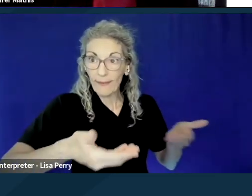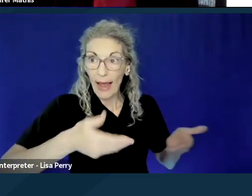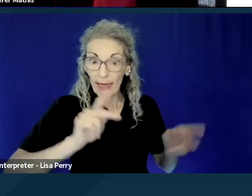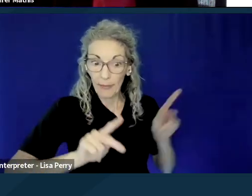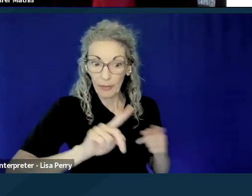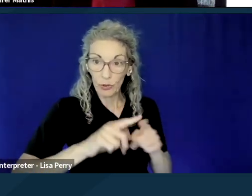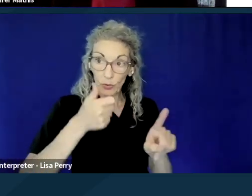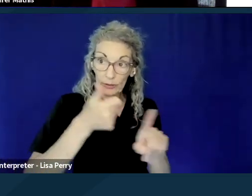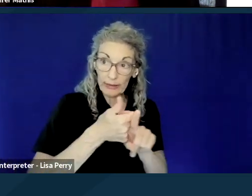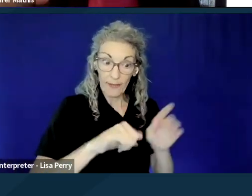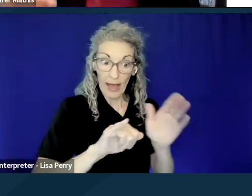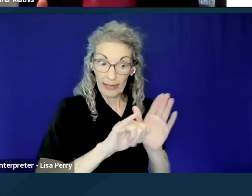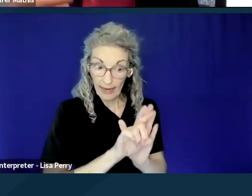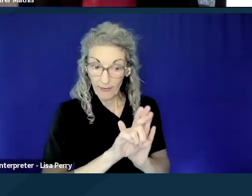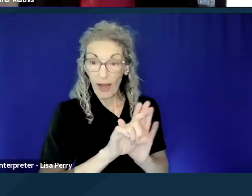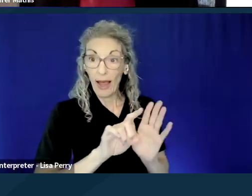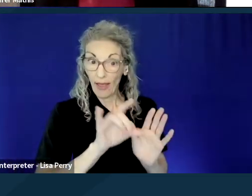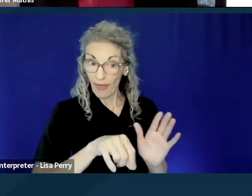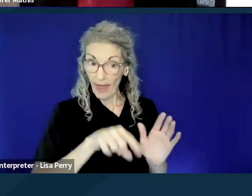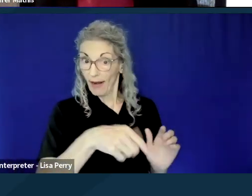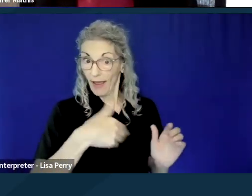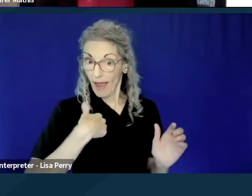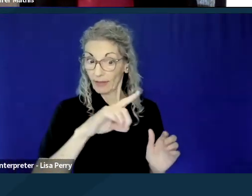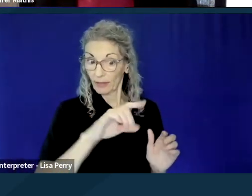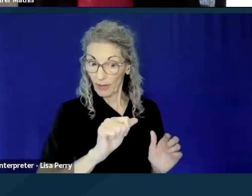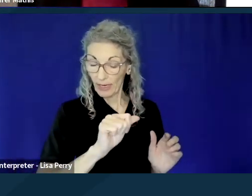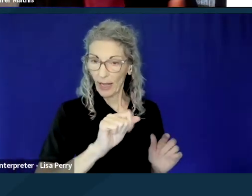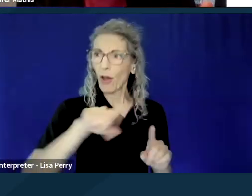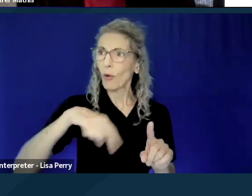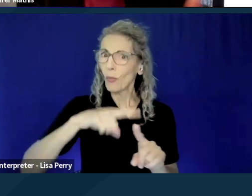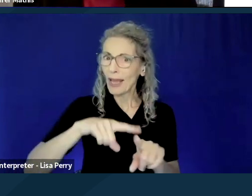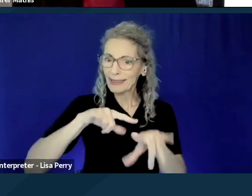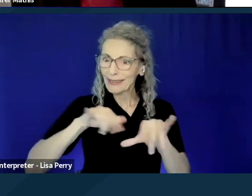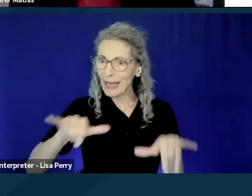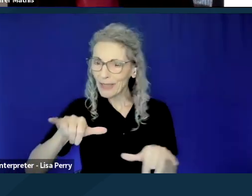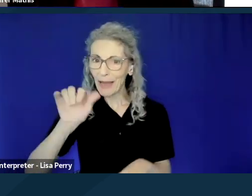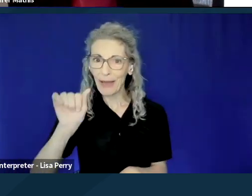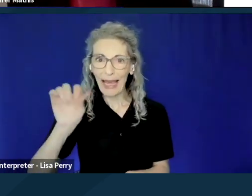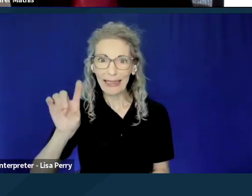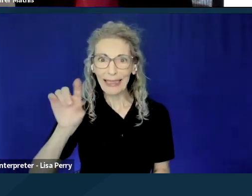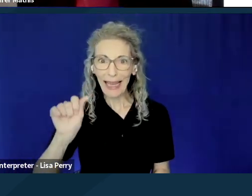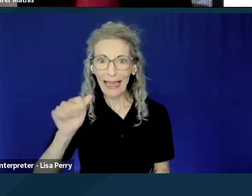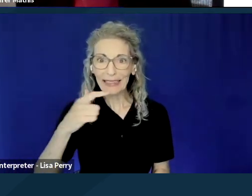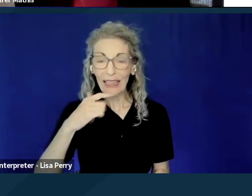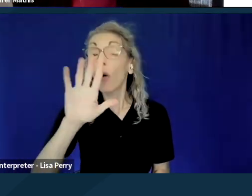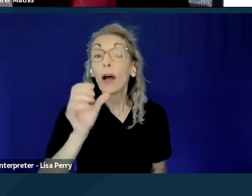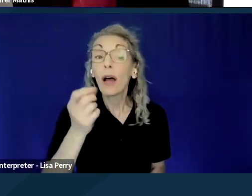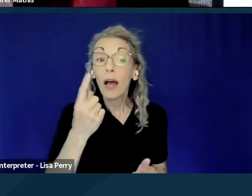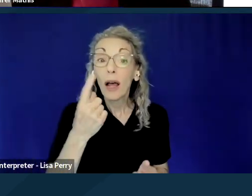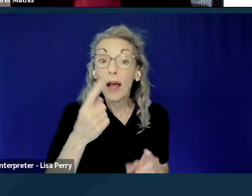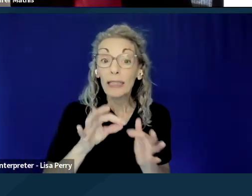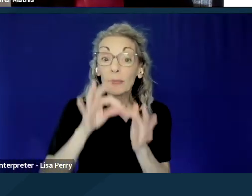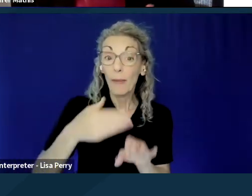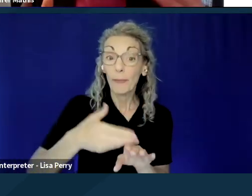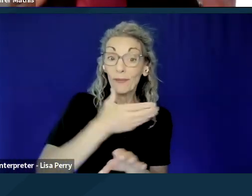having a disability when the ADA says, particularly before you've given anybody a conditional job